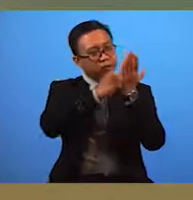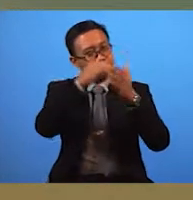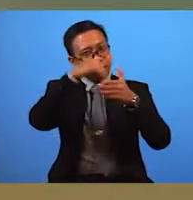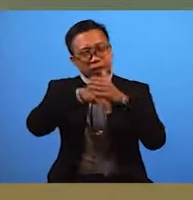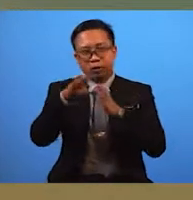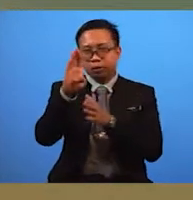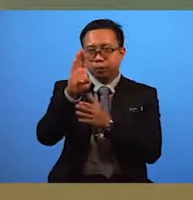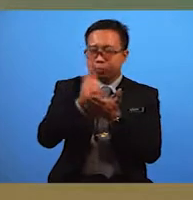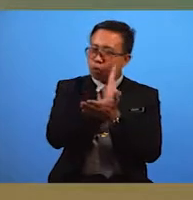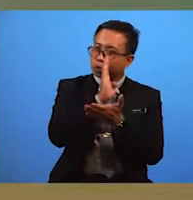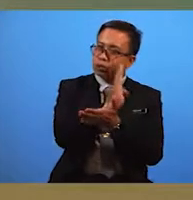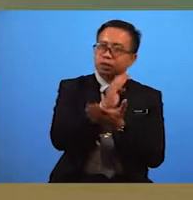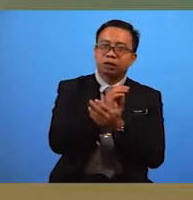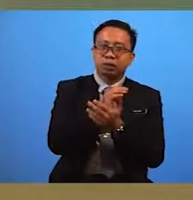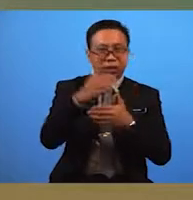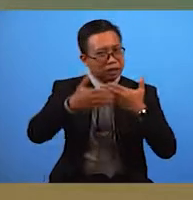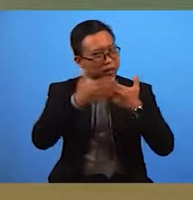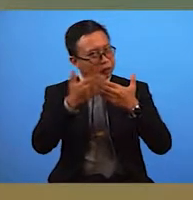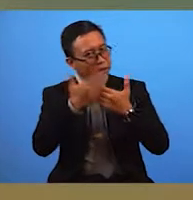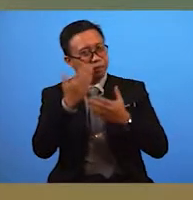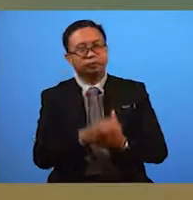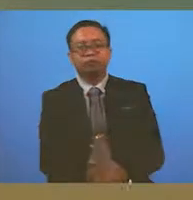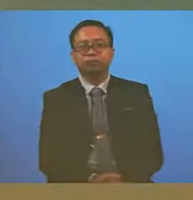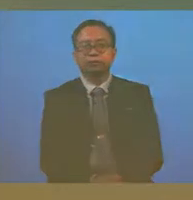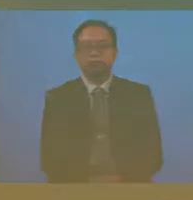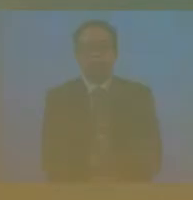brochure. That is easy, right?